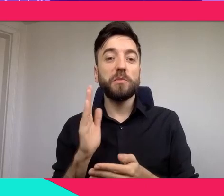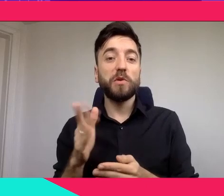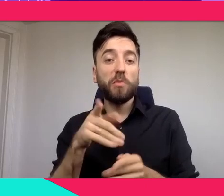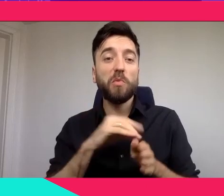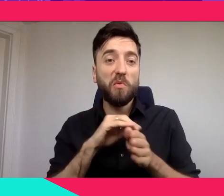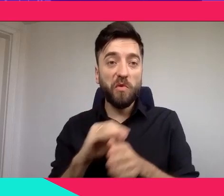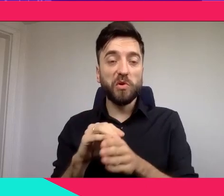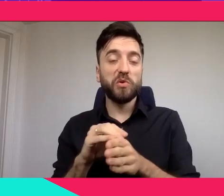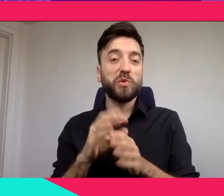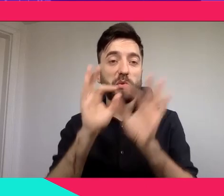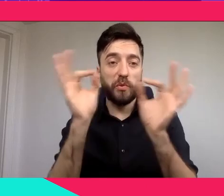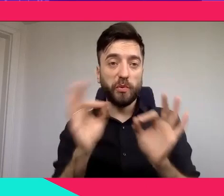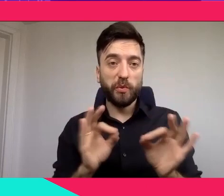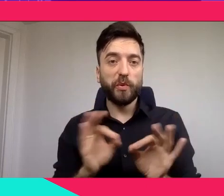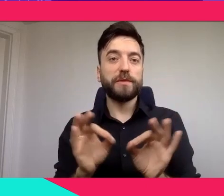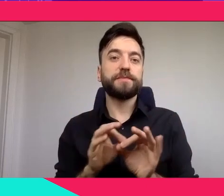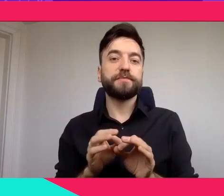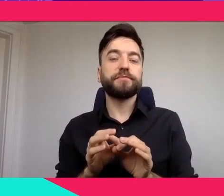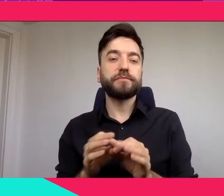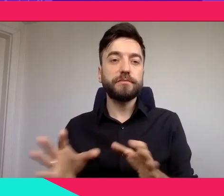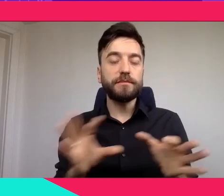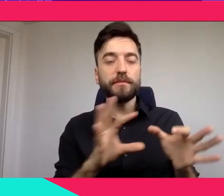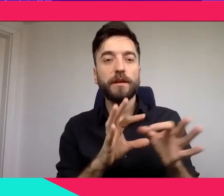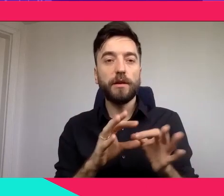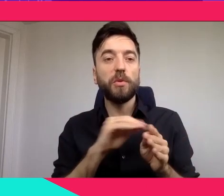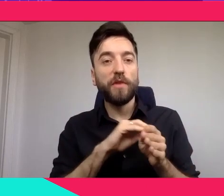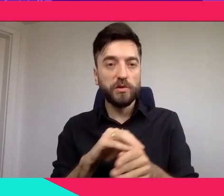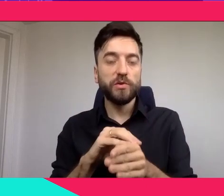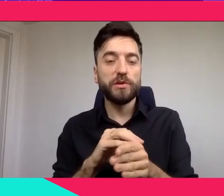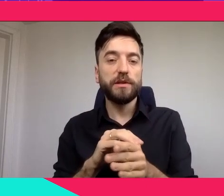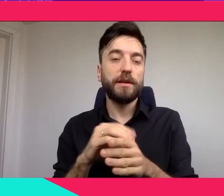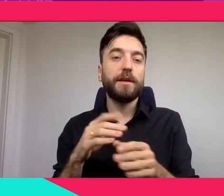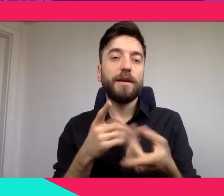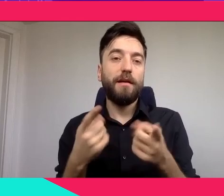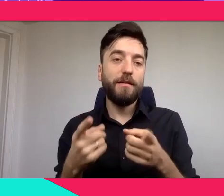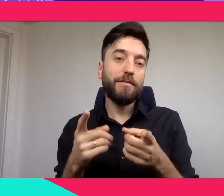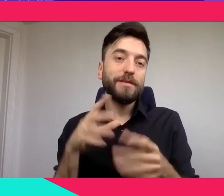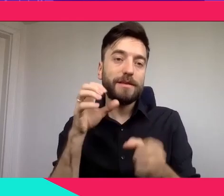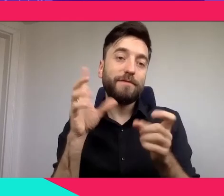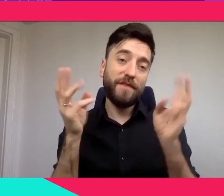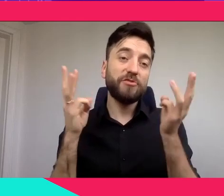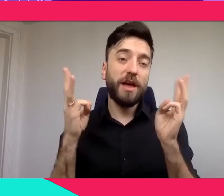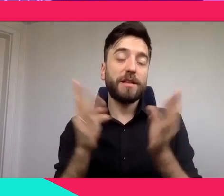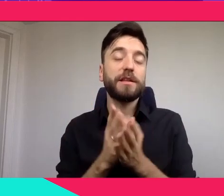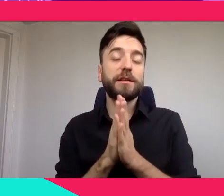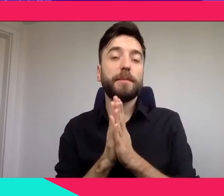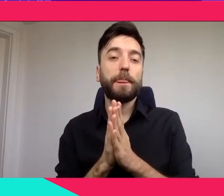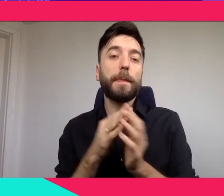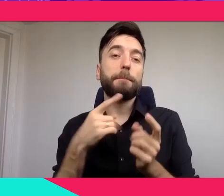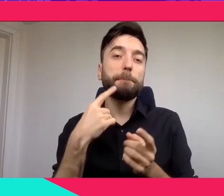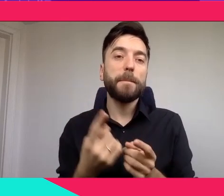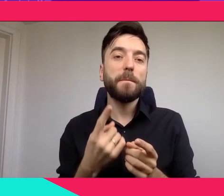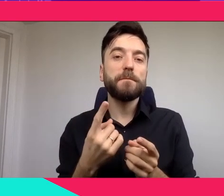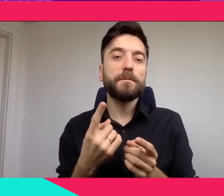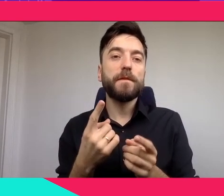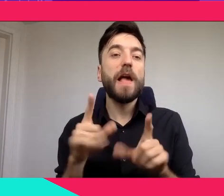to anonymize what exactly the physical or mental disorder they suffered from was, and instead